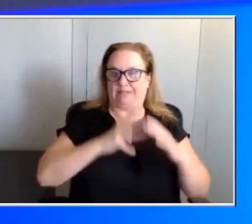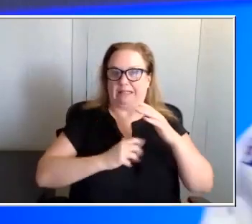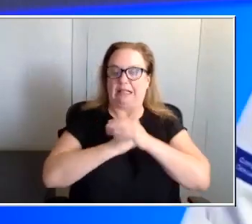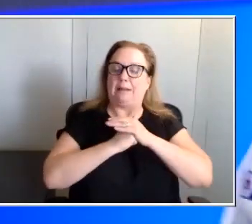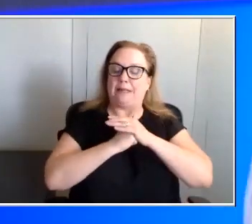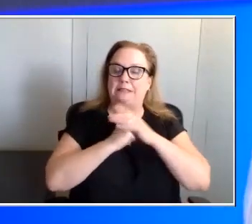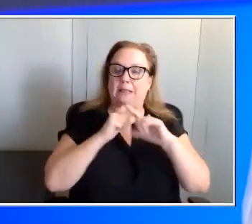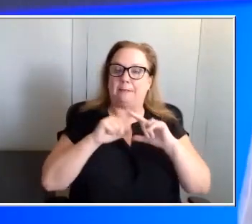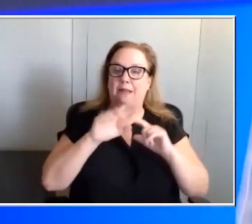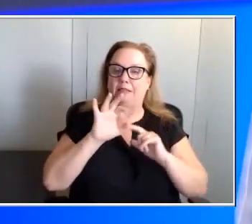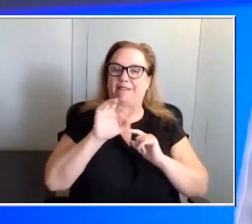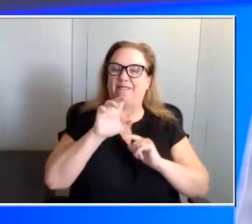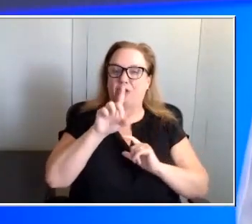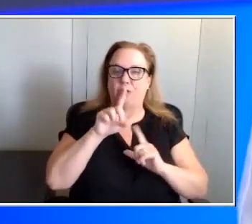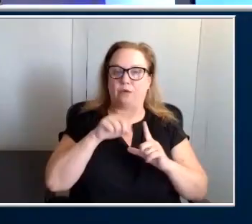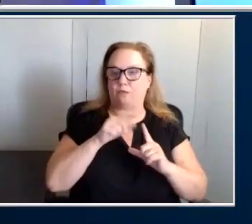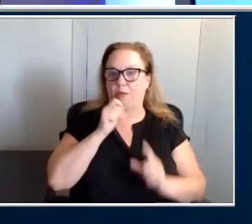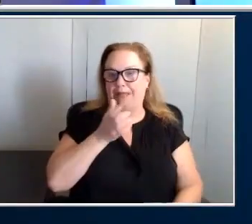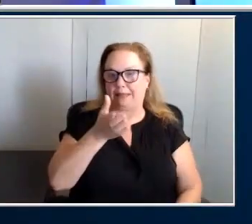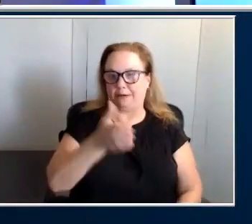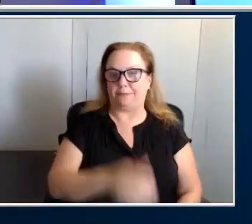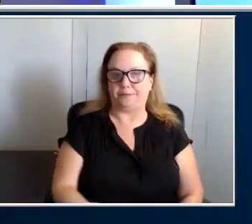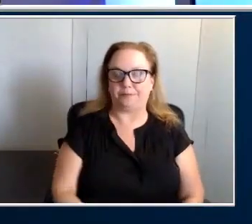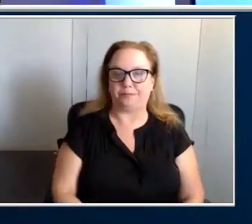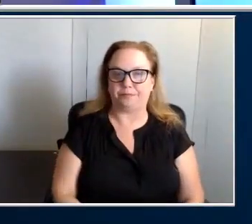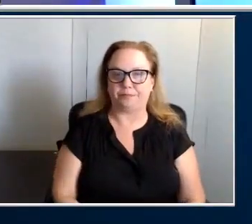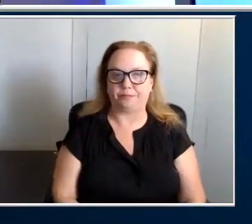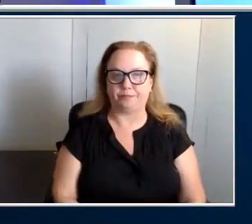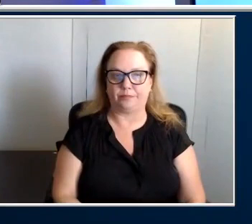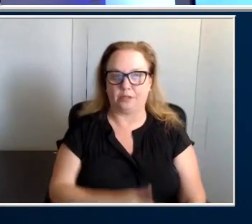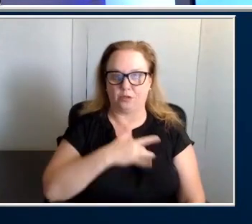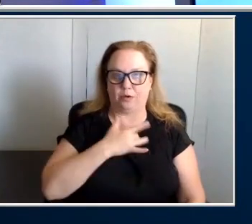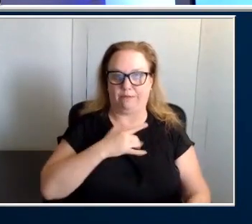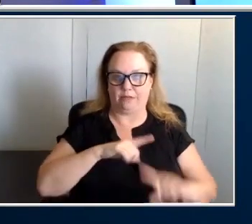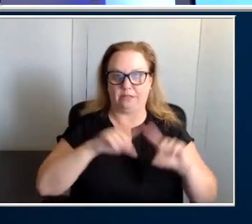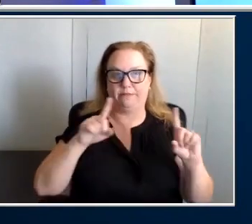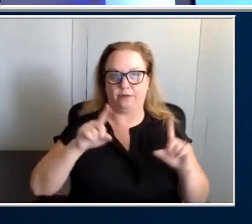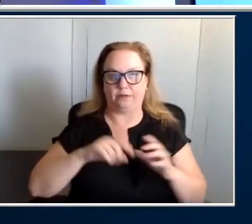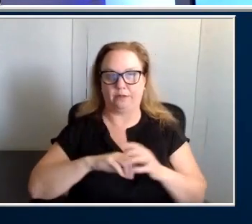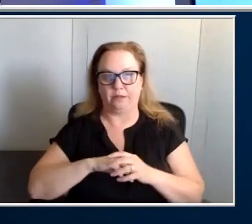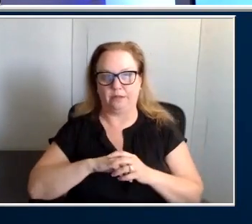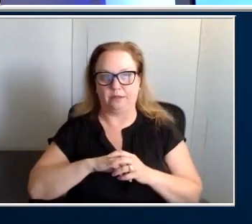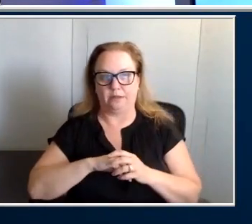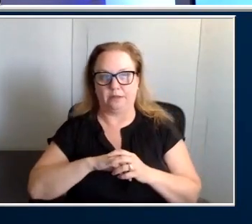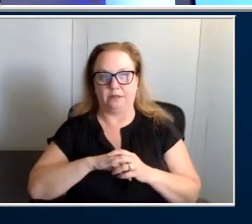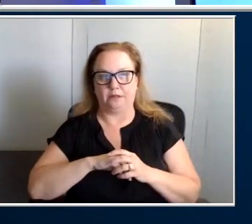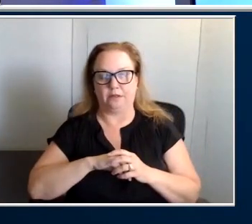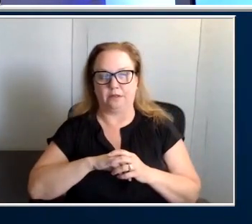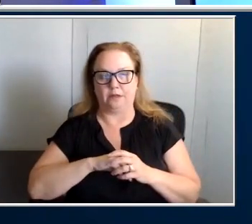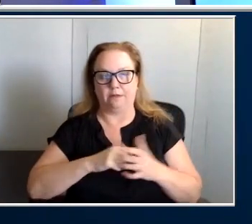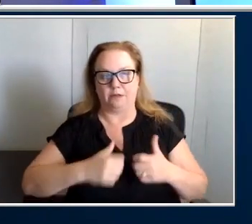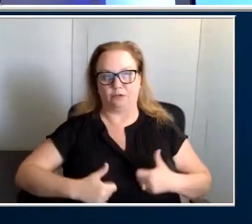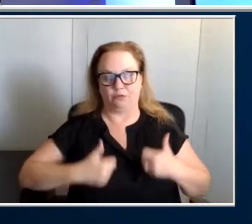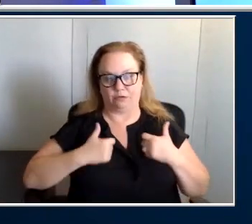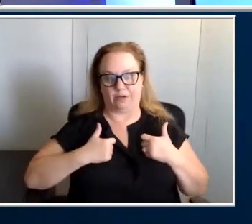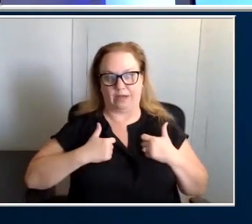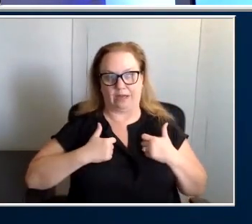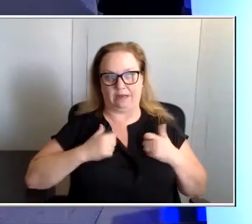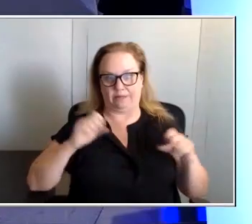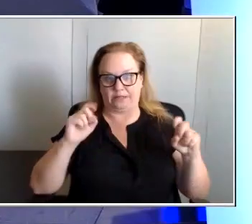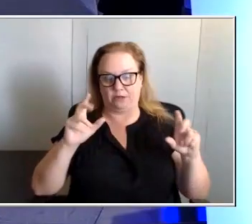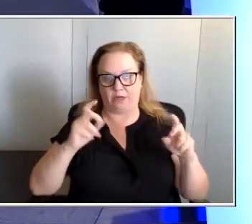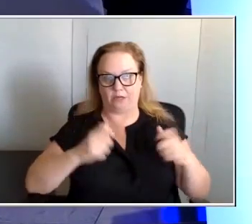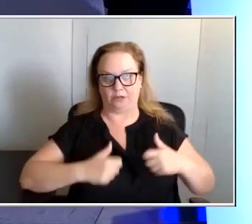fluid really will not be there. So it's going to feel different. Correct. Yeah. Yeah, but if you survive, that's an okay thing. It's kind of like